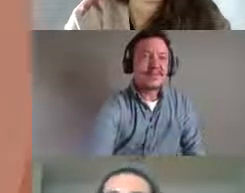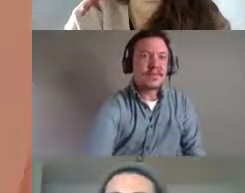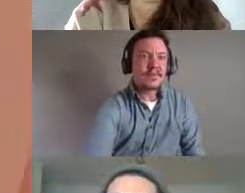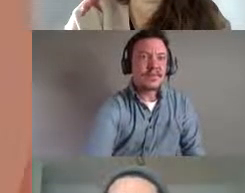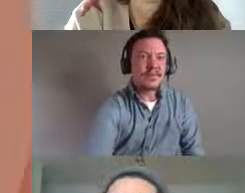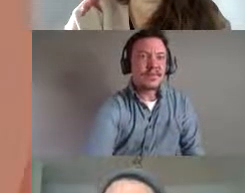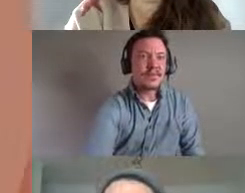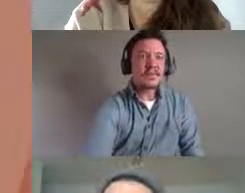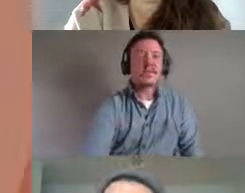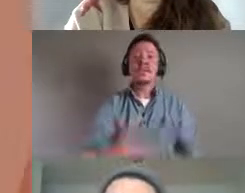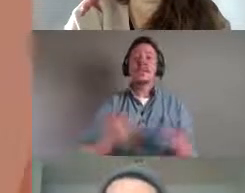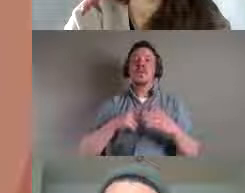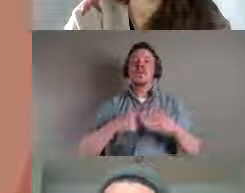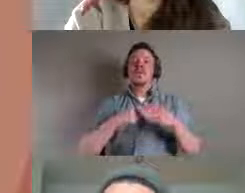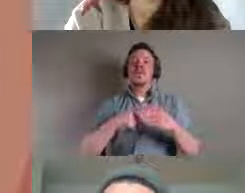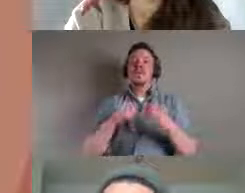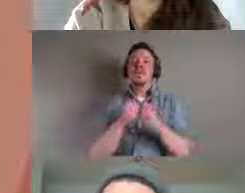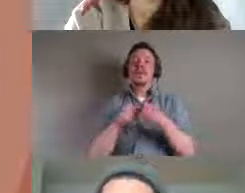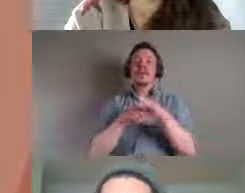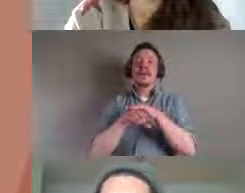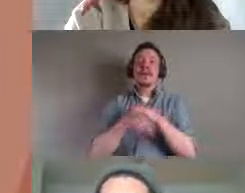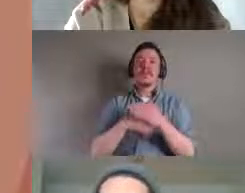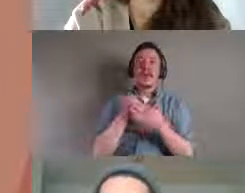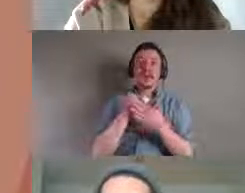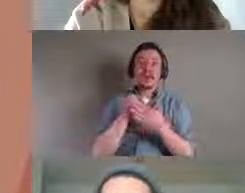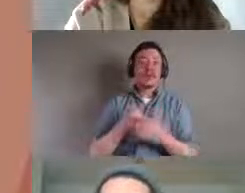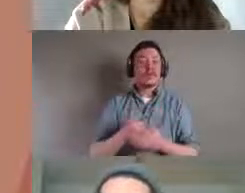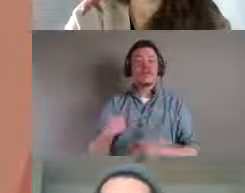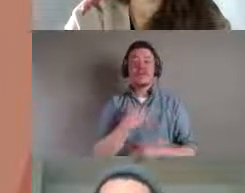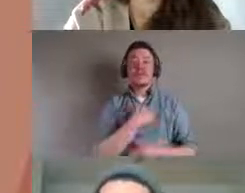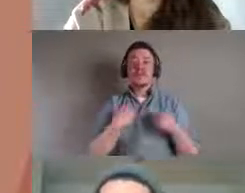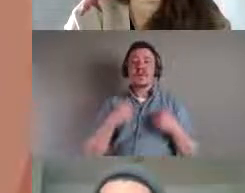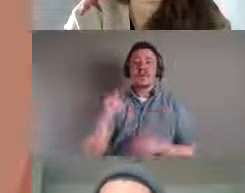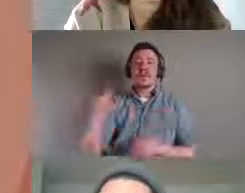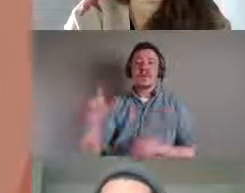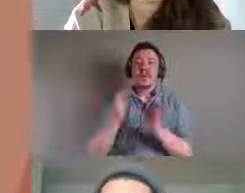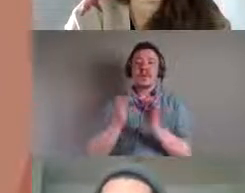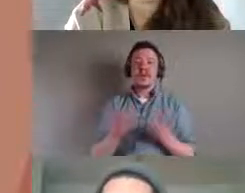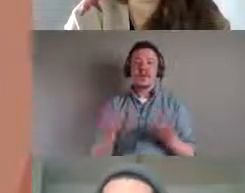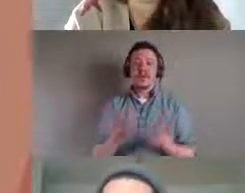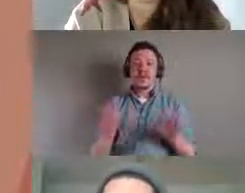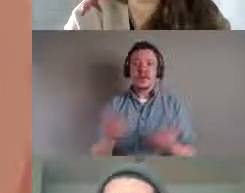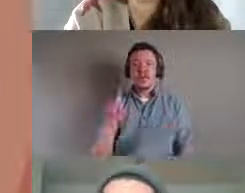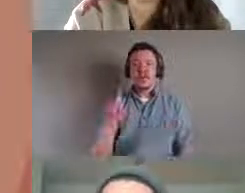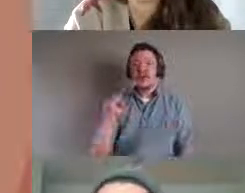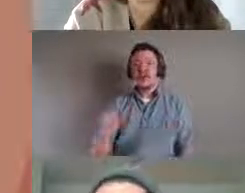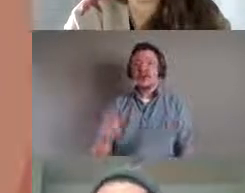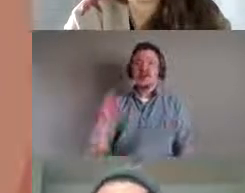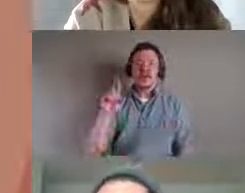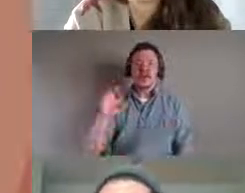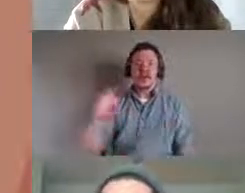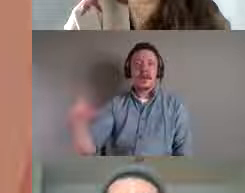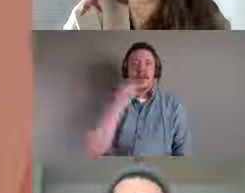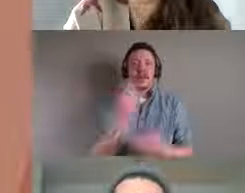accessibility and assistance. As you can see, we have our ASL interpreters here, Dana and Rachel. Thank you both for